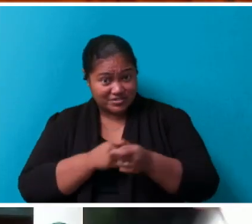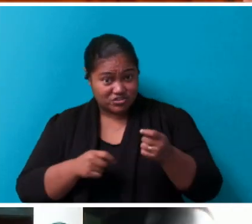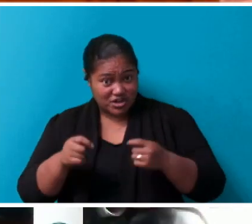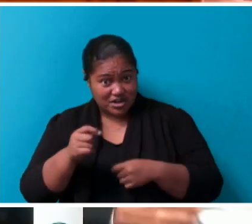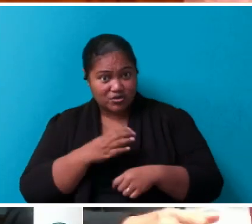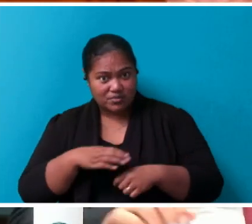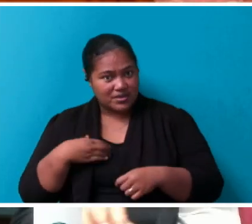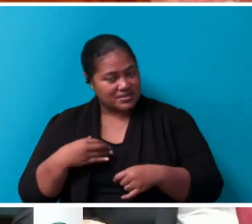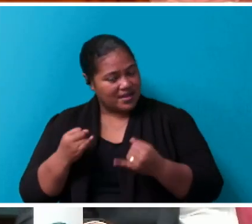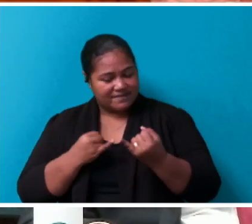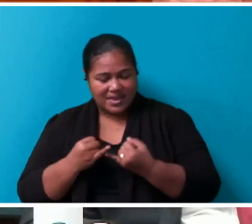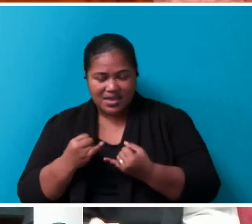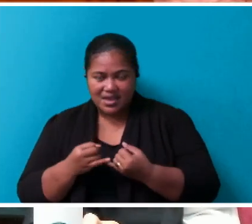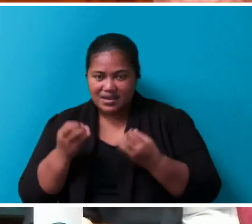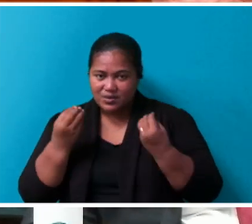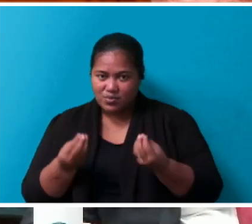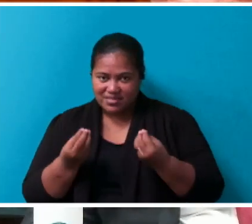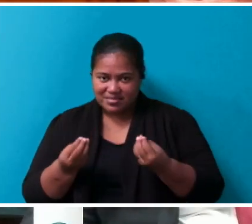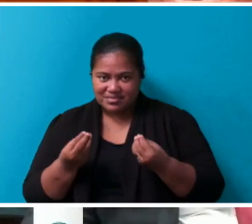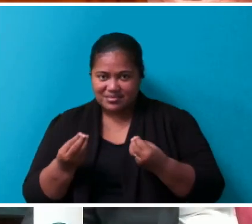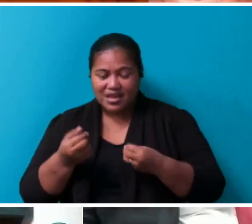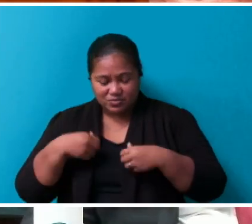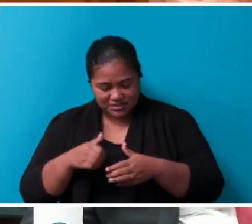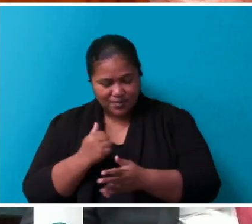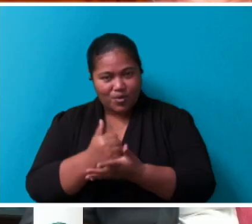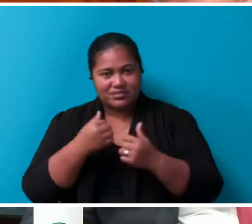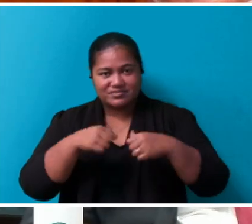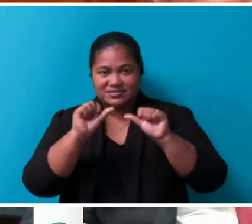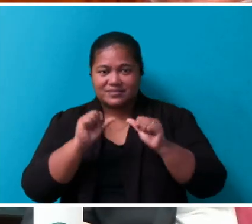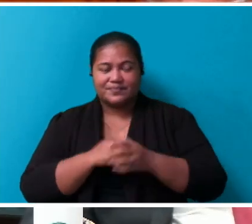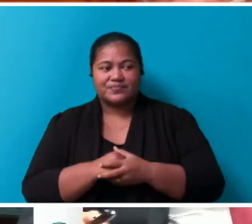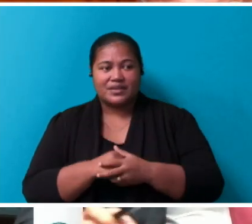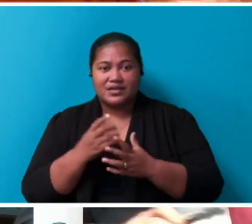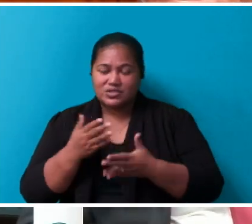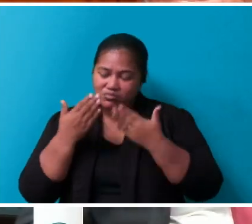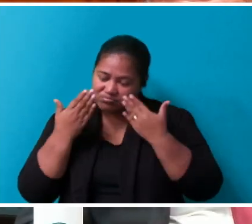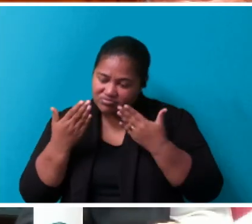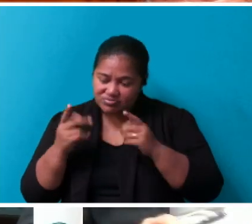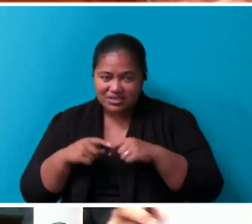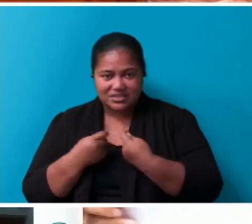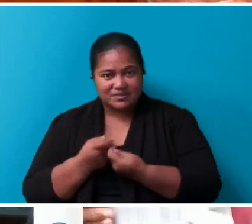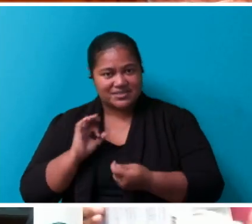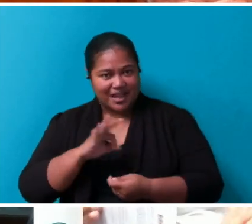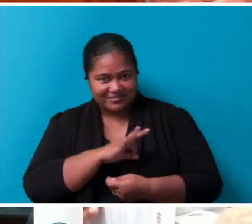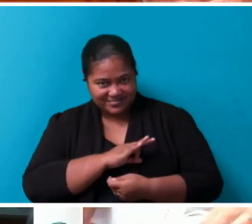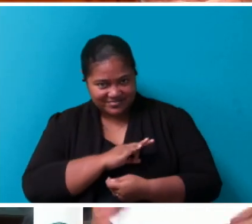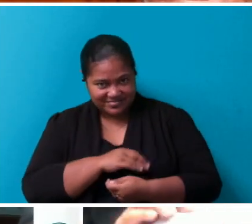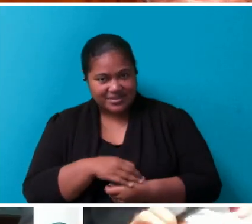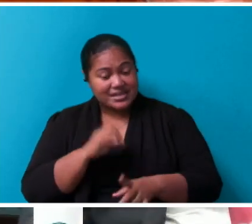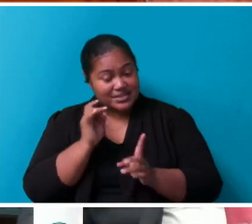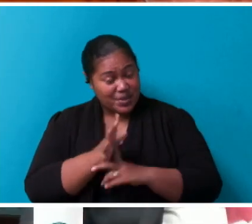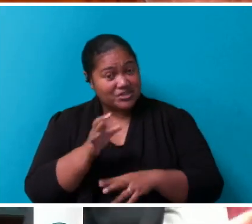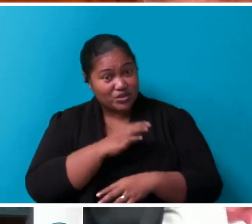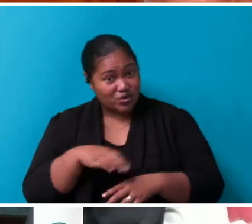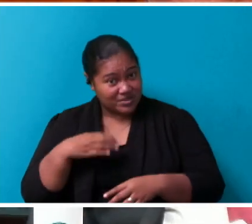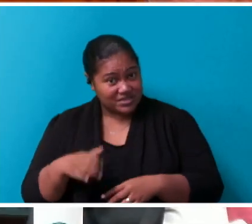be vital to our successes. I commend the work of the Trade Commission teams, in particular the Commissioners Alika